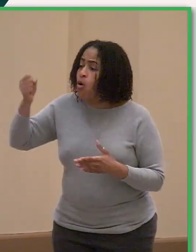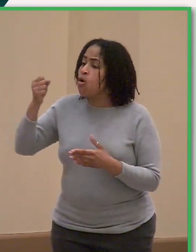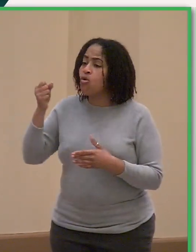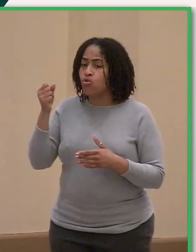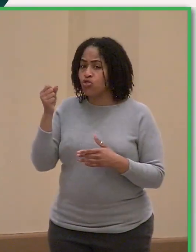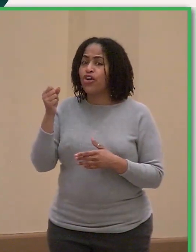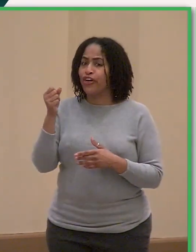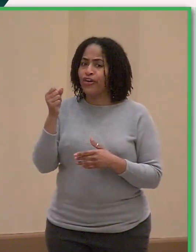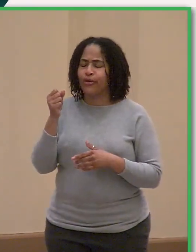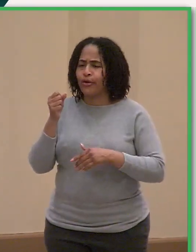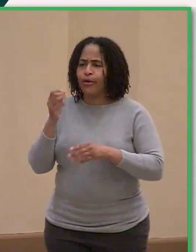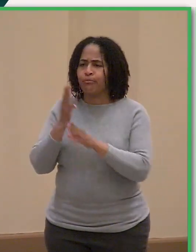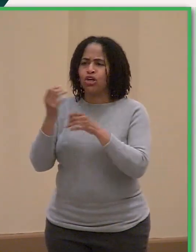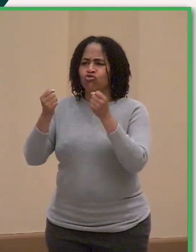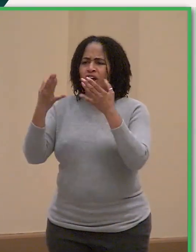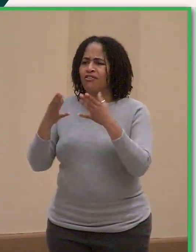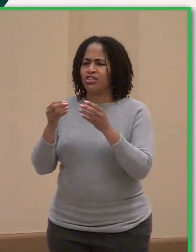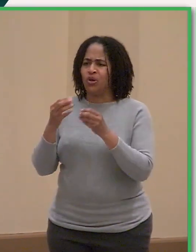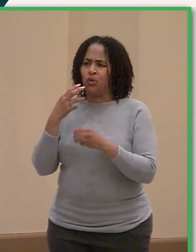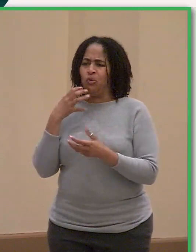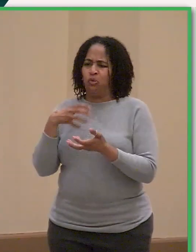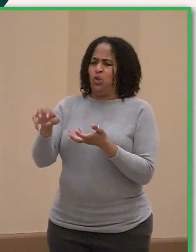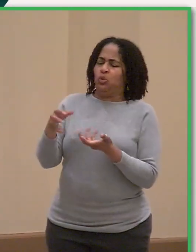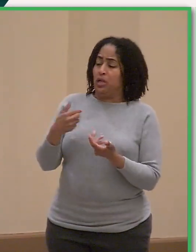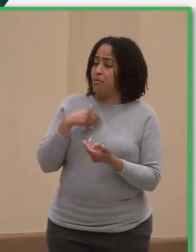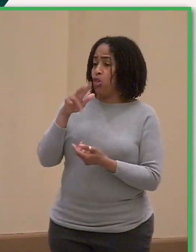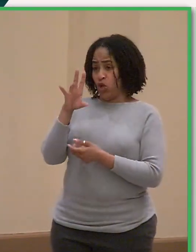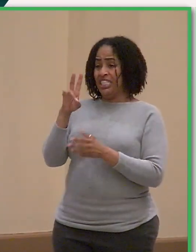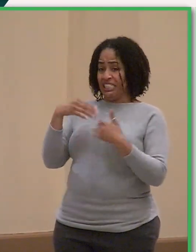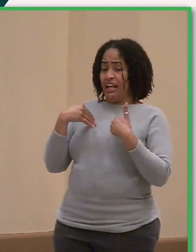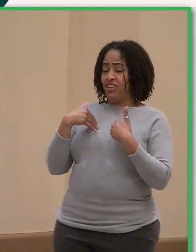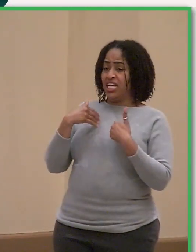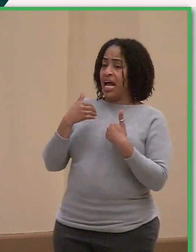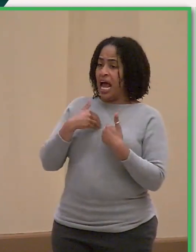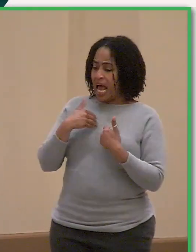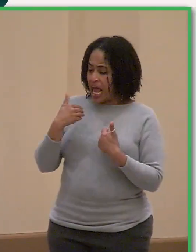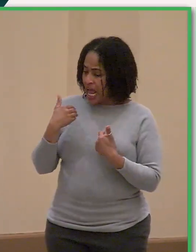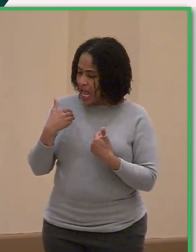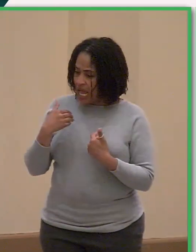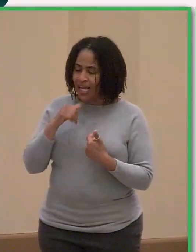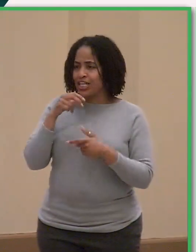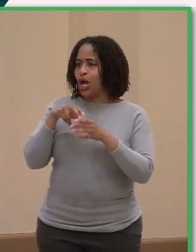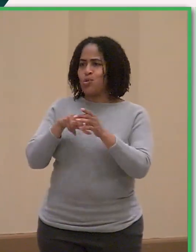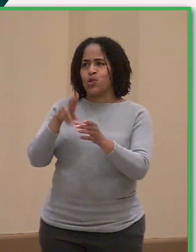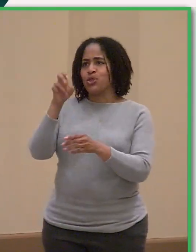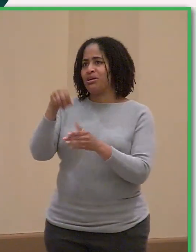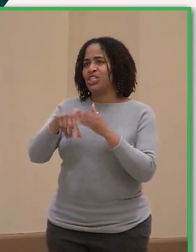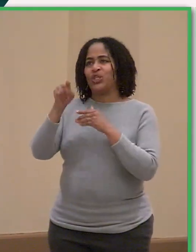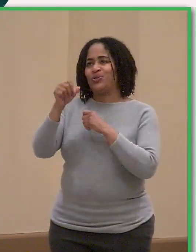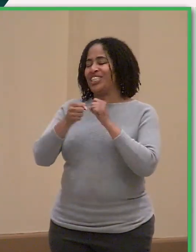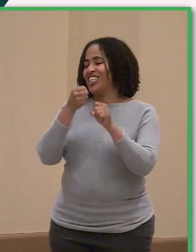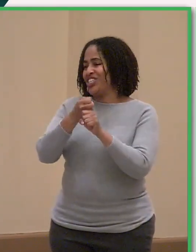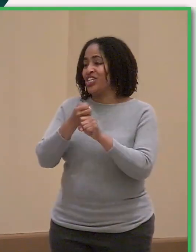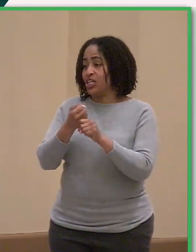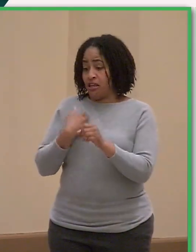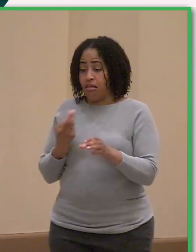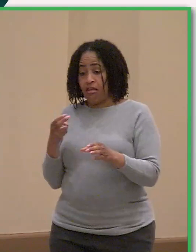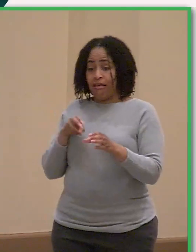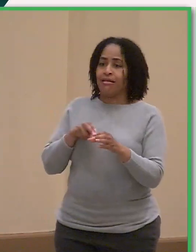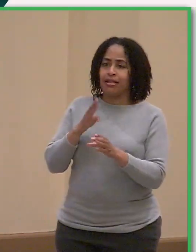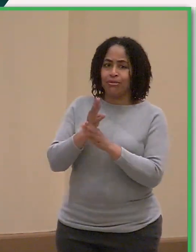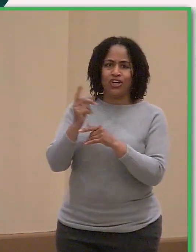more rude. I'm 37. I haven't rode a bus in about 20 years, and when I rode a bus